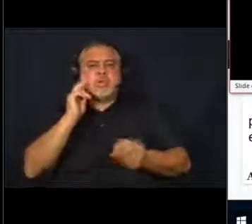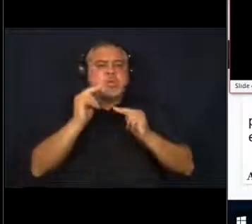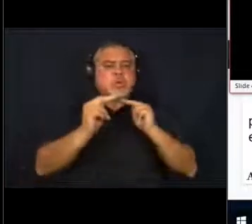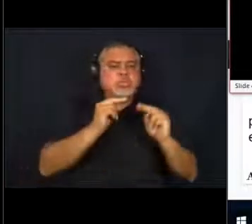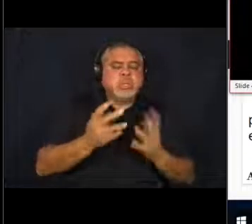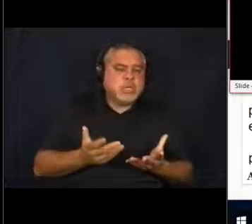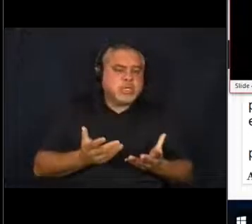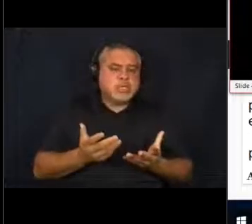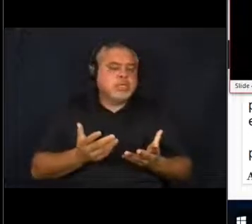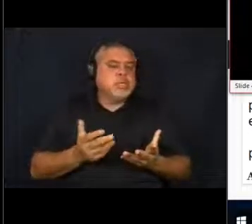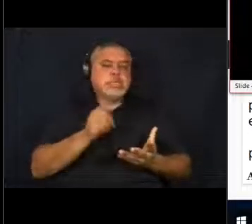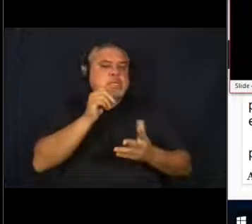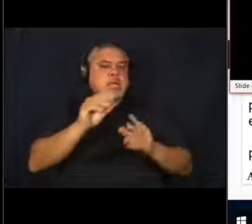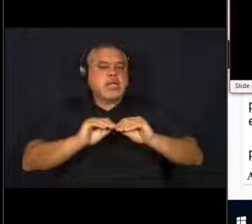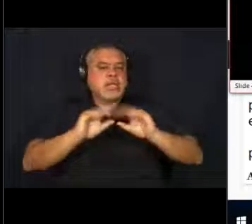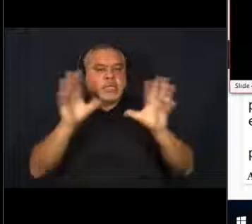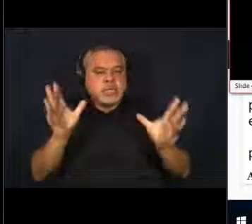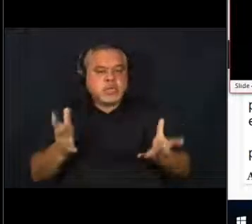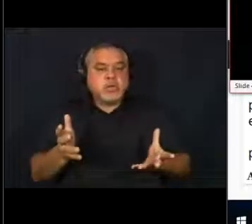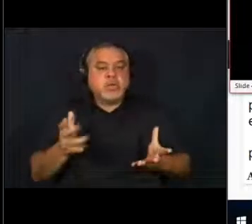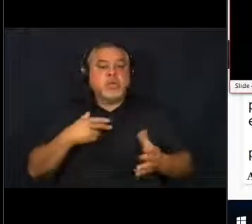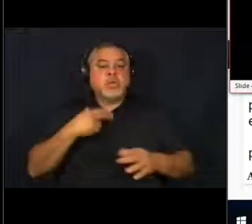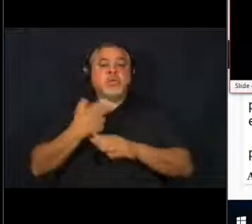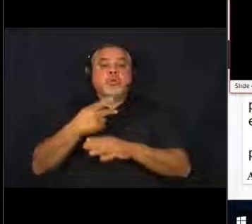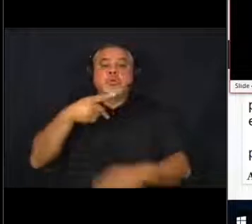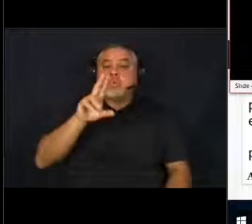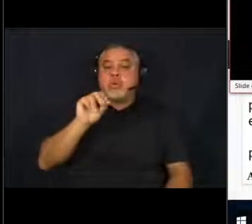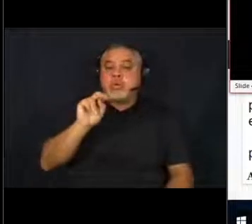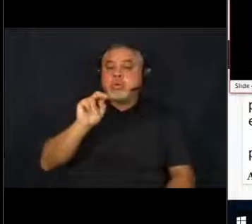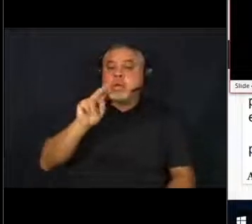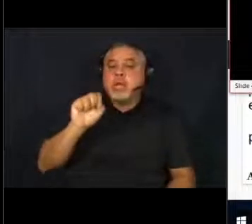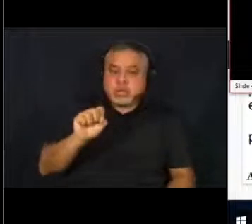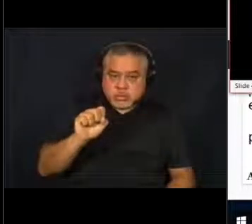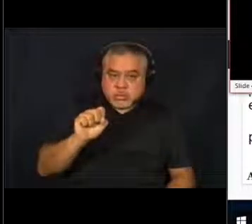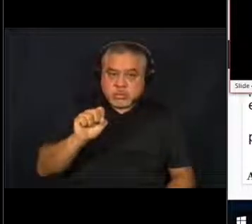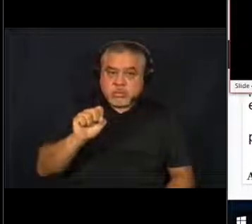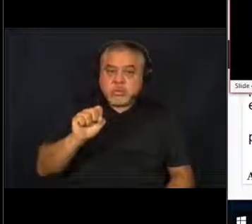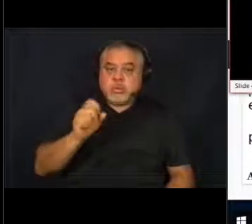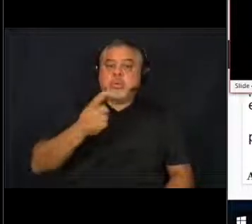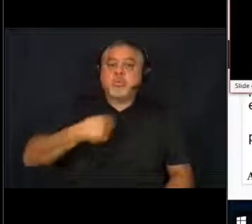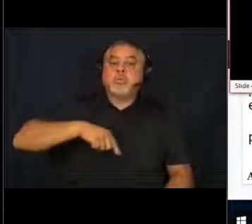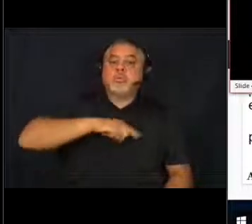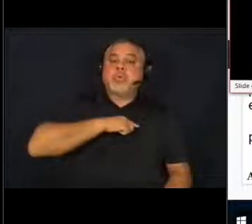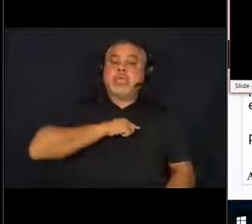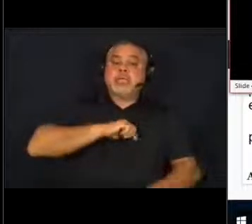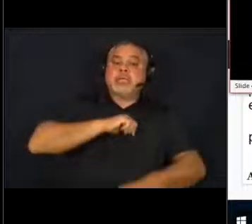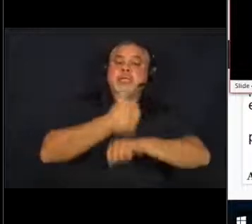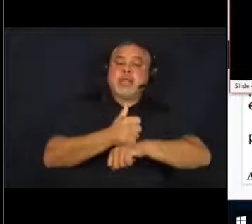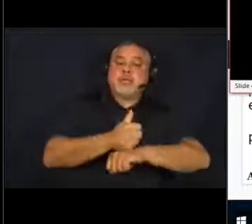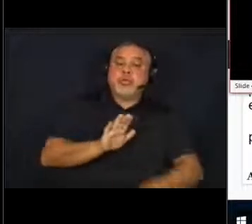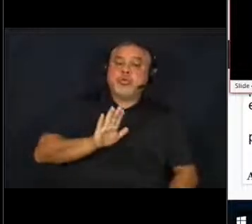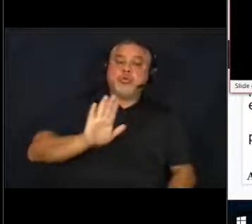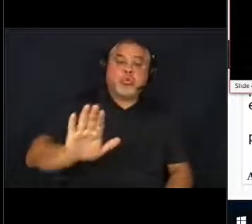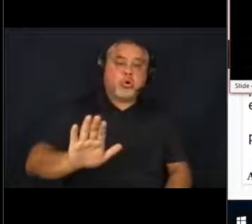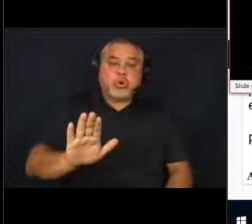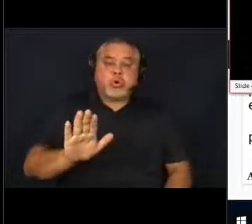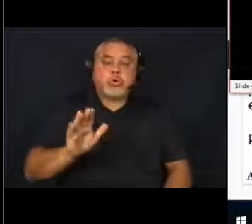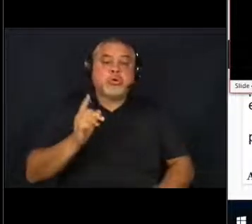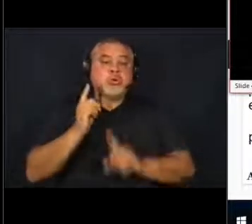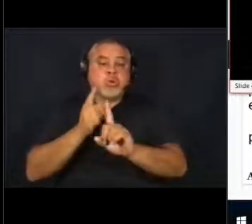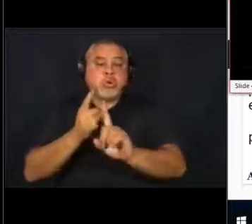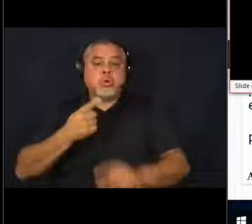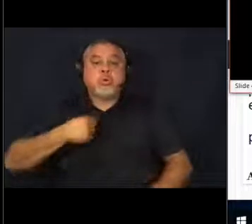It's not clear. But when we use pronouns, once we establish your goals,